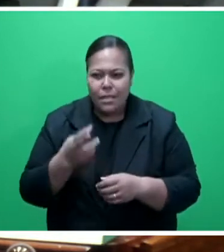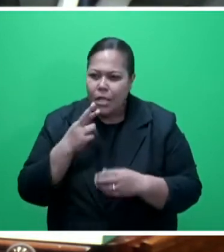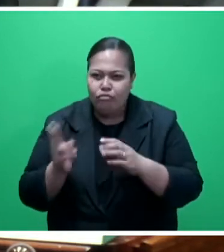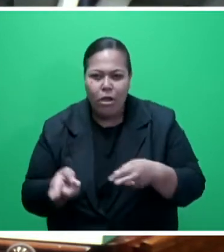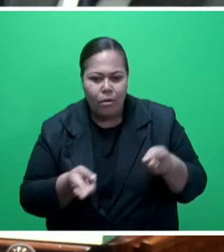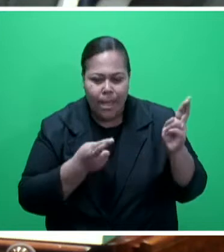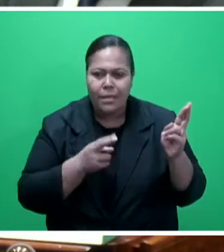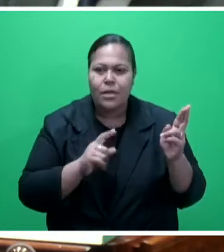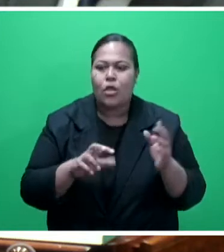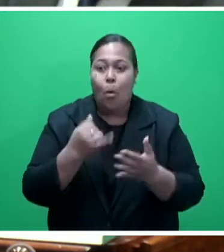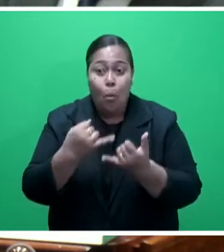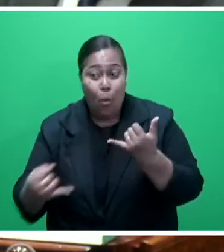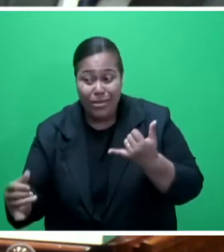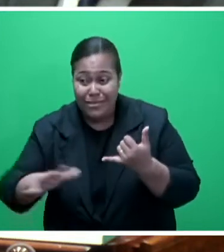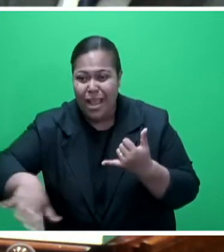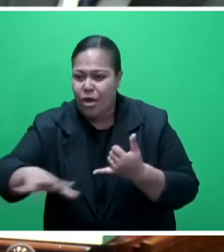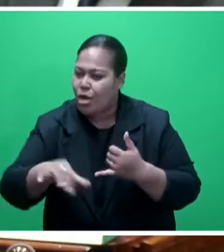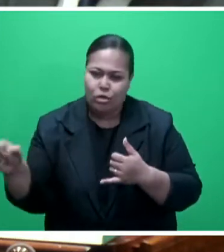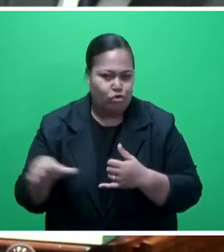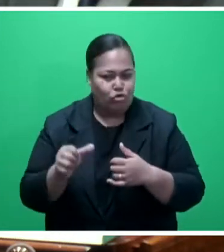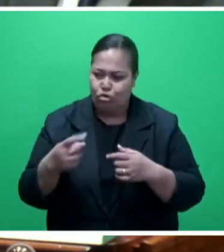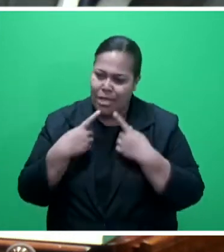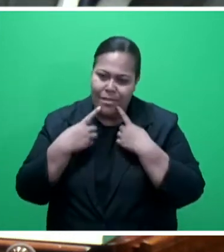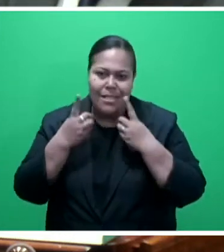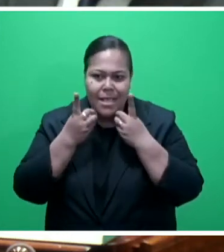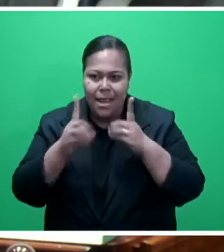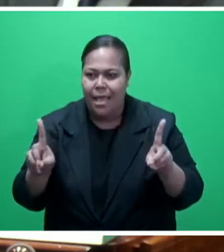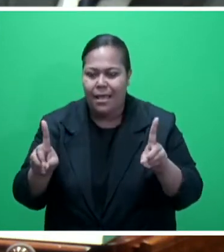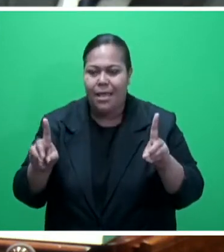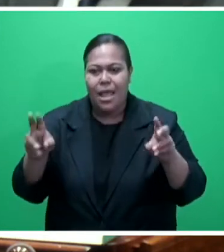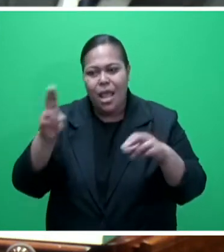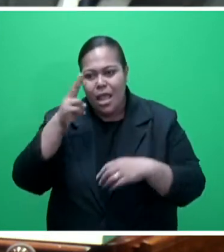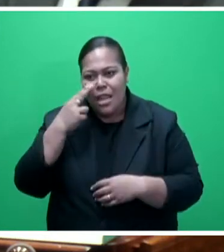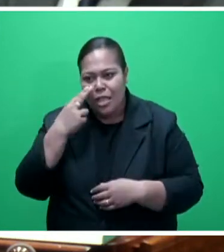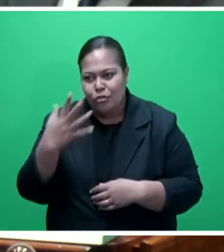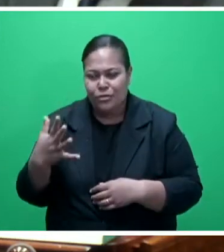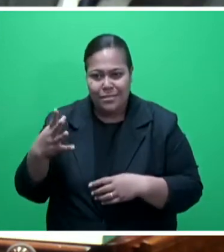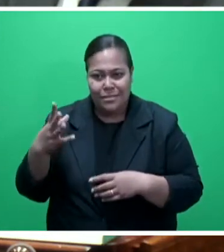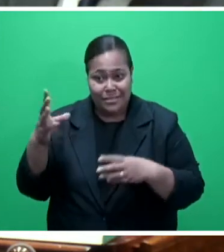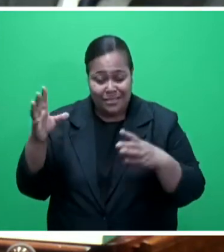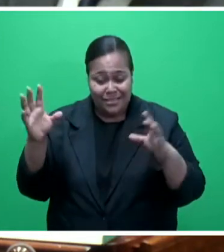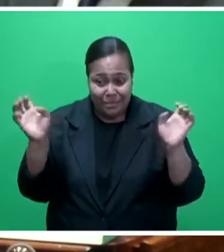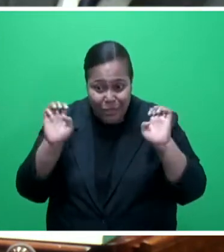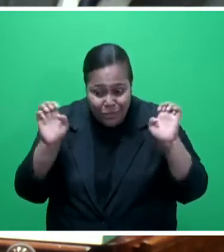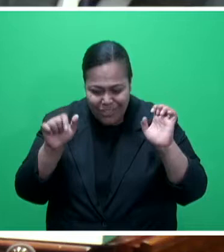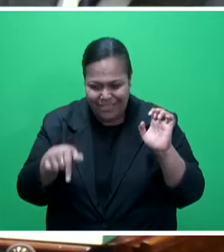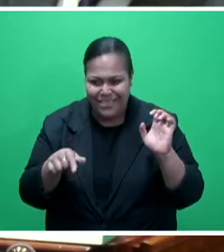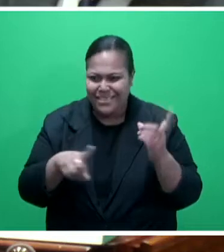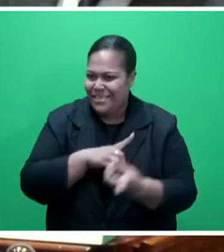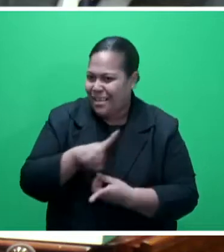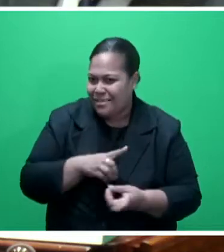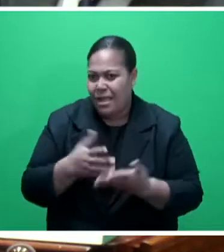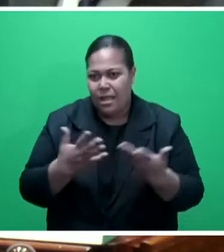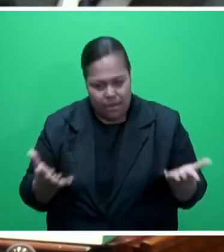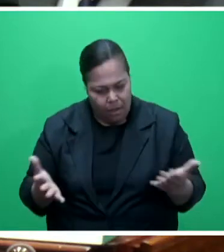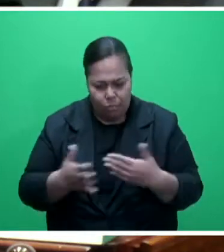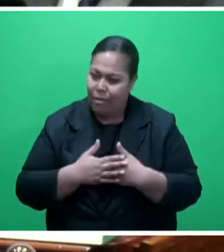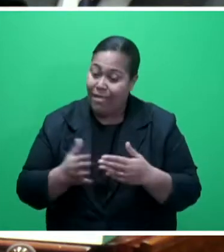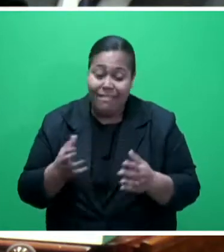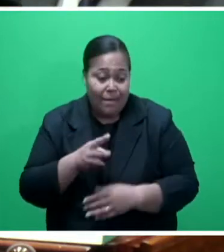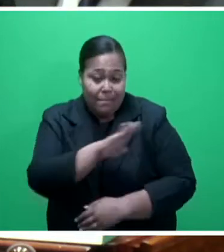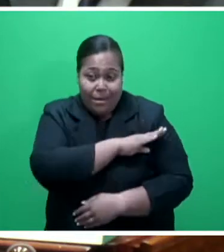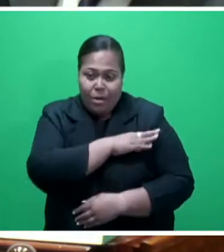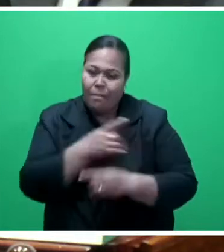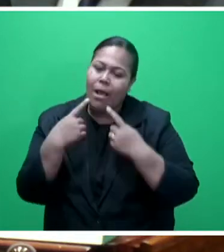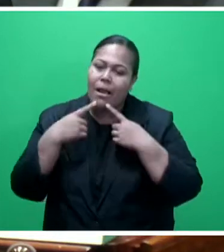be declared as a state of natural disaster. This recommendation was endorsed by the Honourable Prime Minister, and the declaration of state of natural